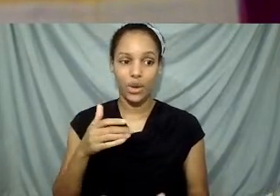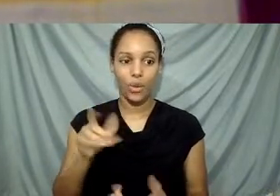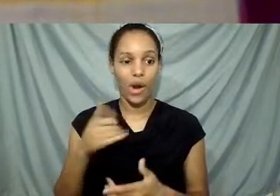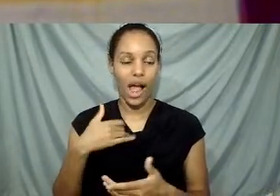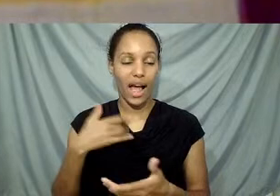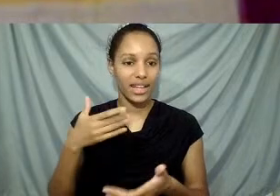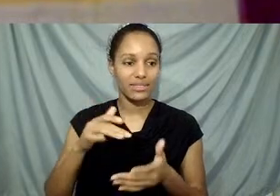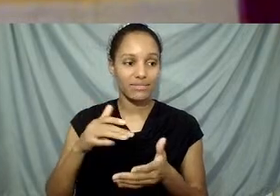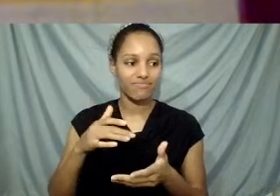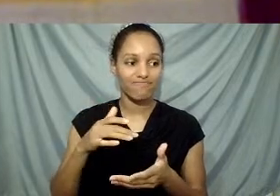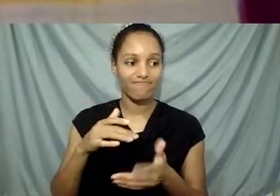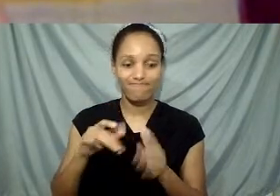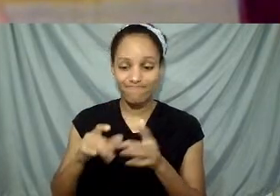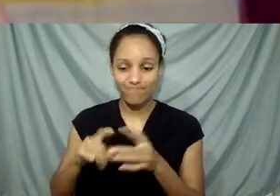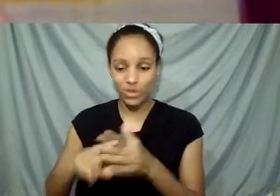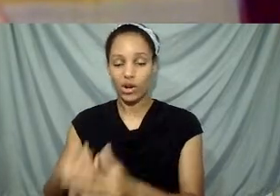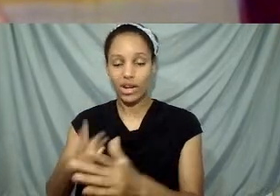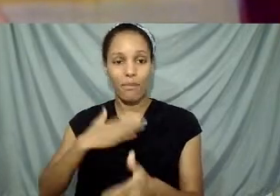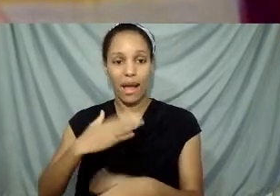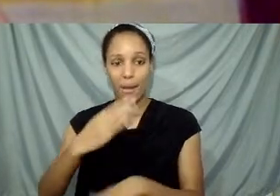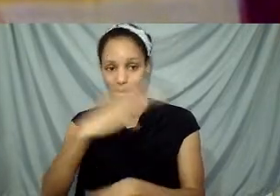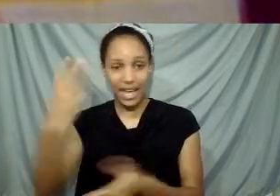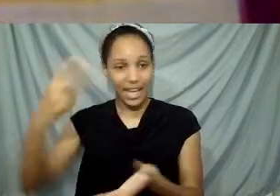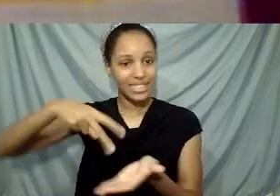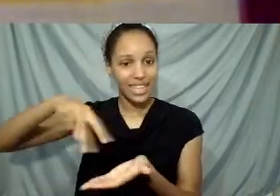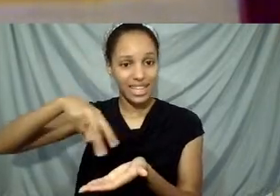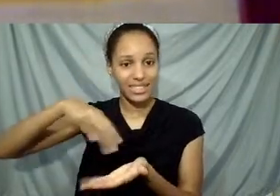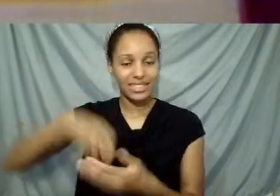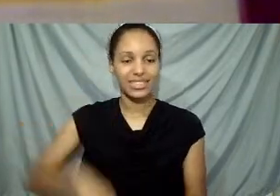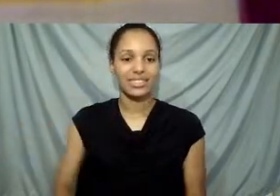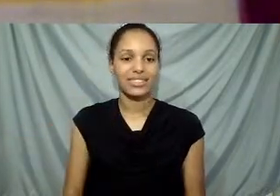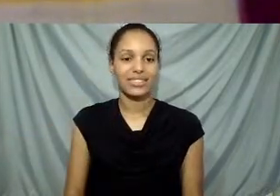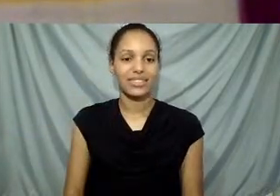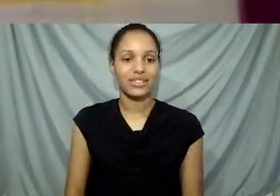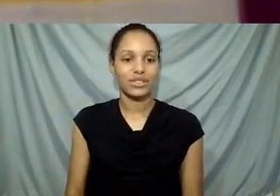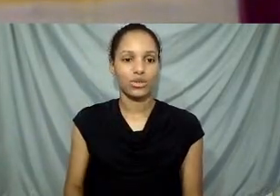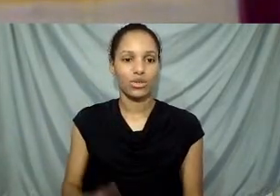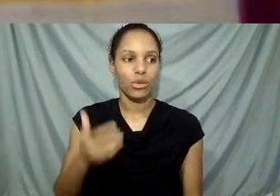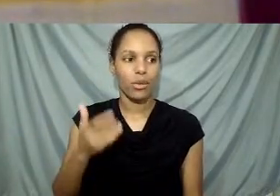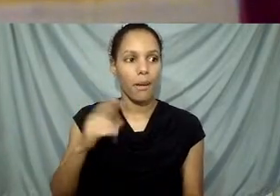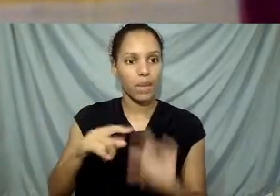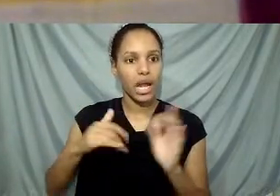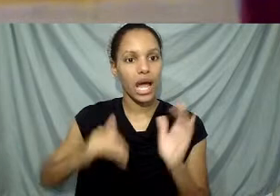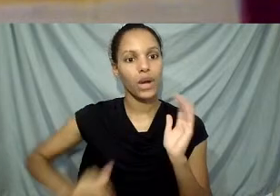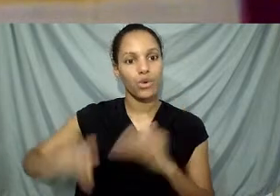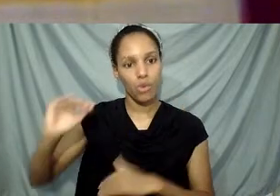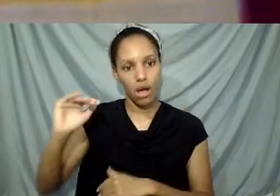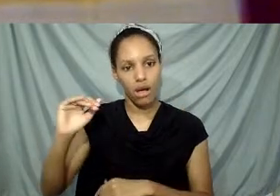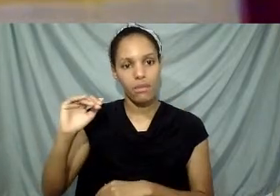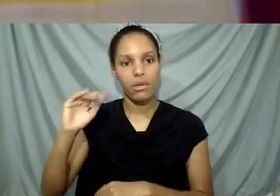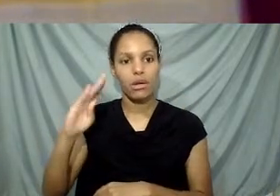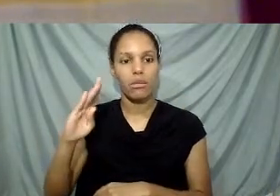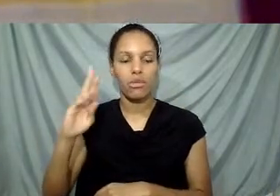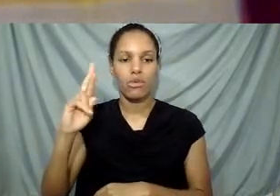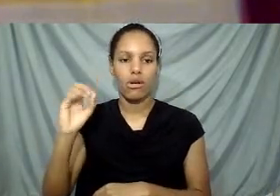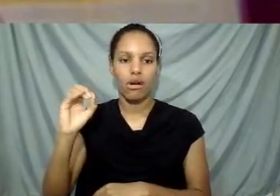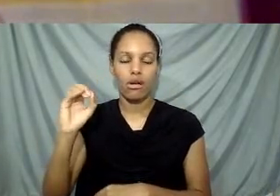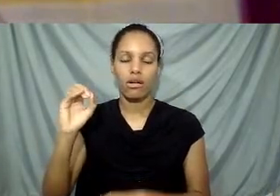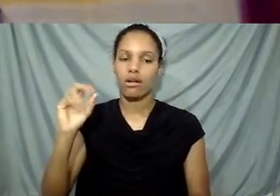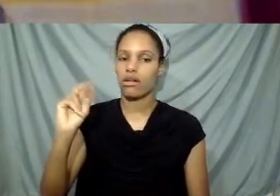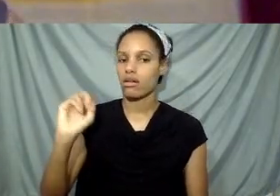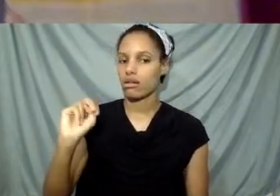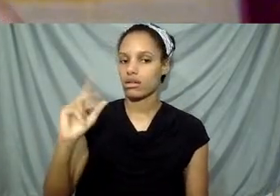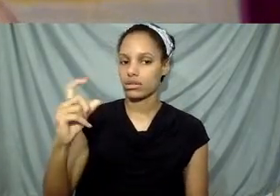is from Jamaica. And growing up in the Bronx, we came over when I was about 4 years